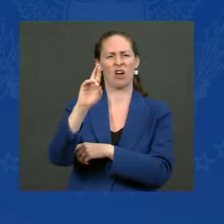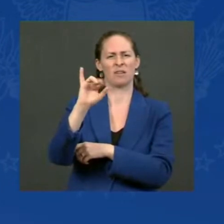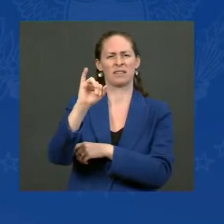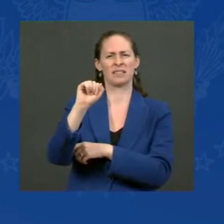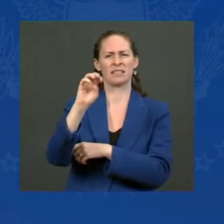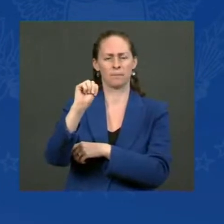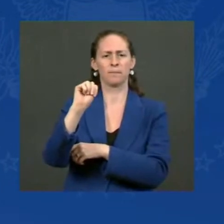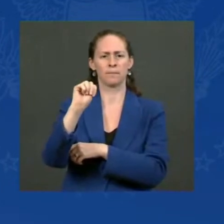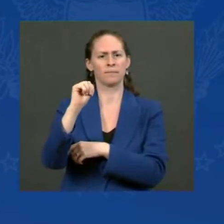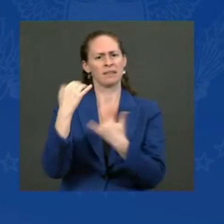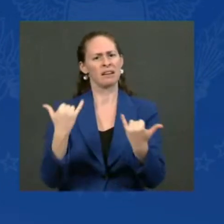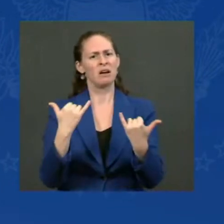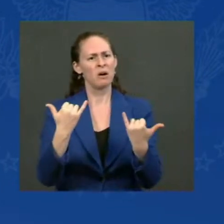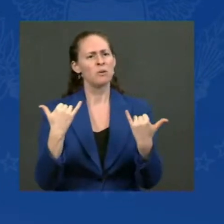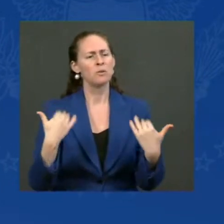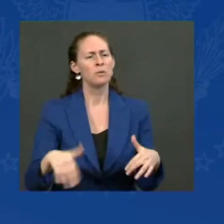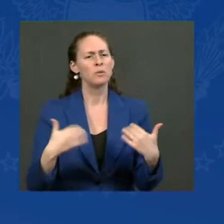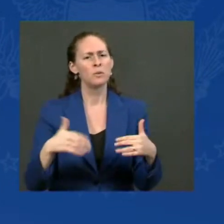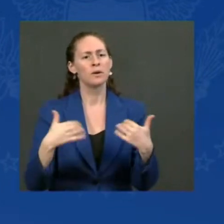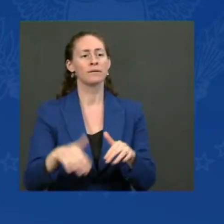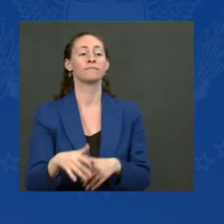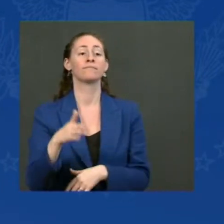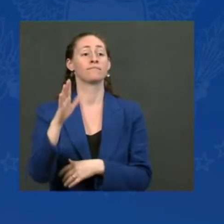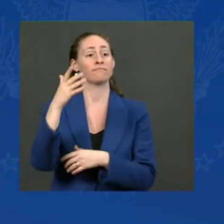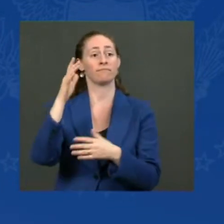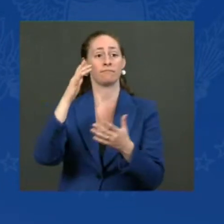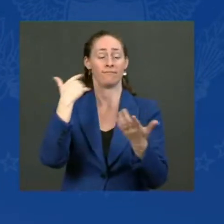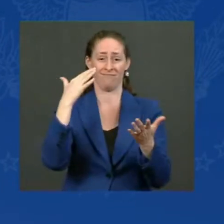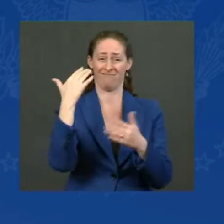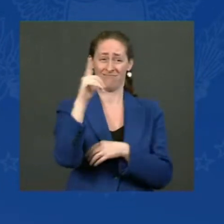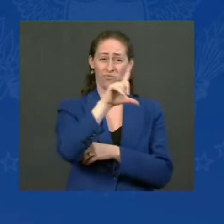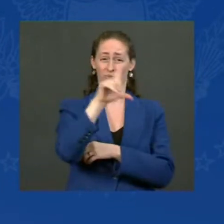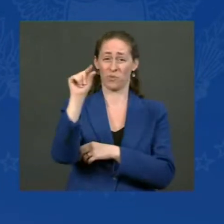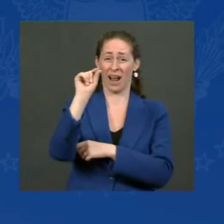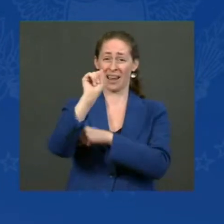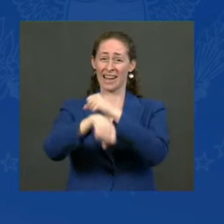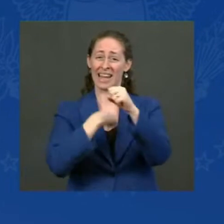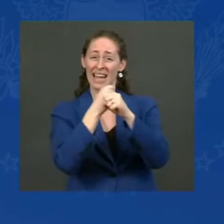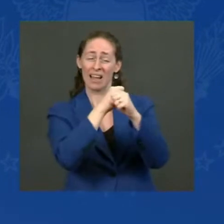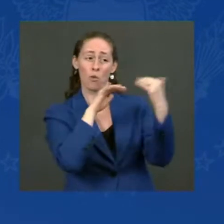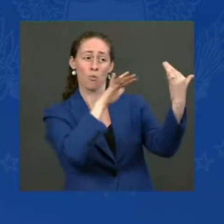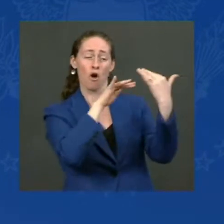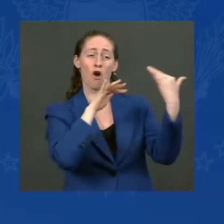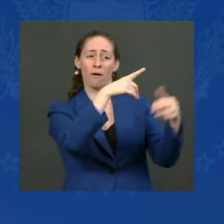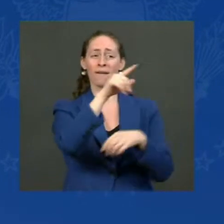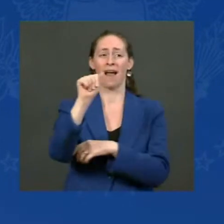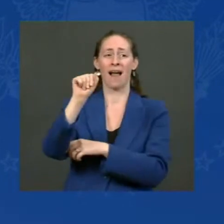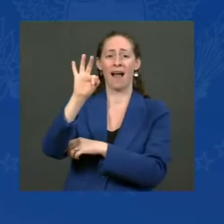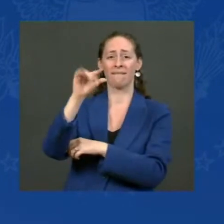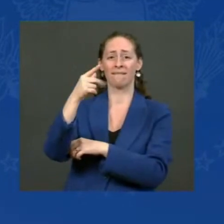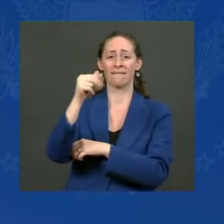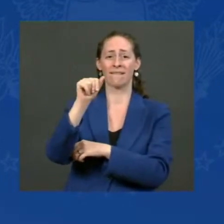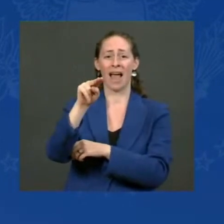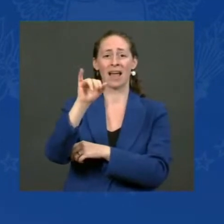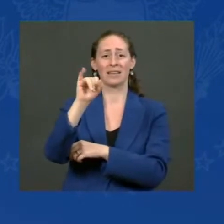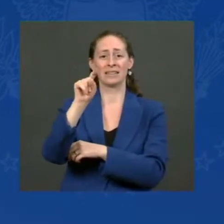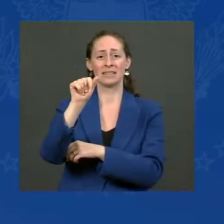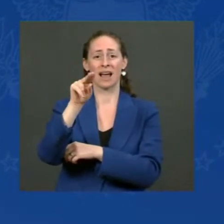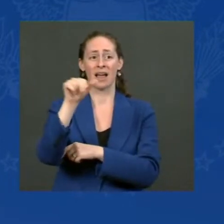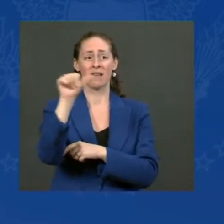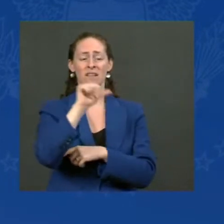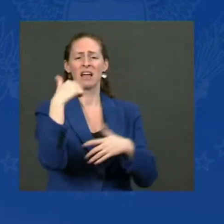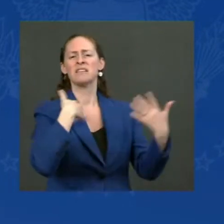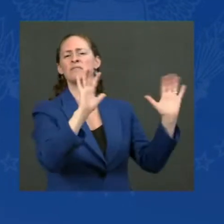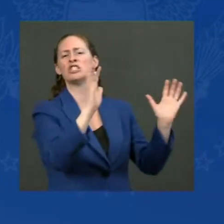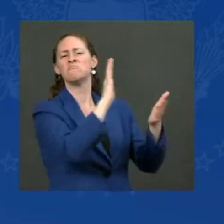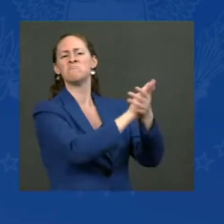We've ended 20 years of conflict in Afghanistan, and as we close this period of relentless war, we're